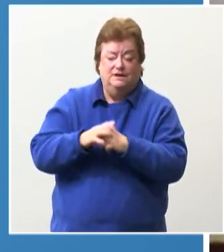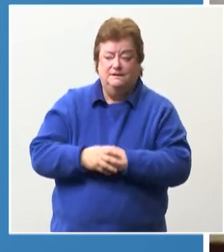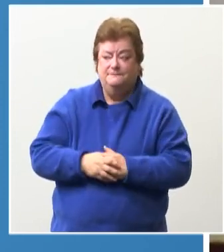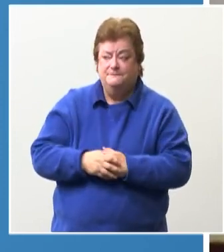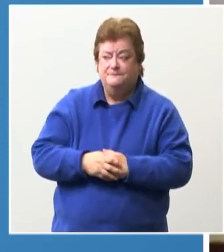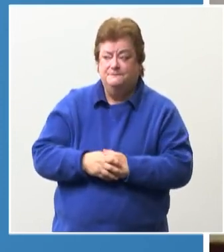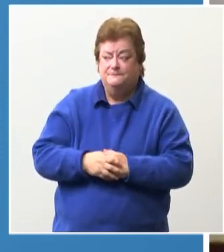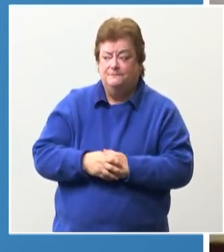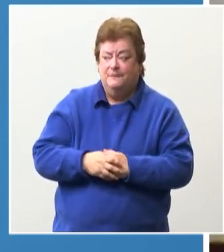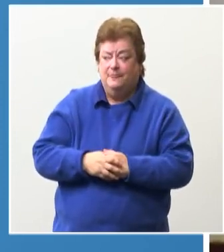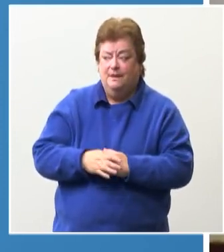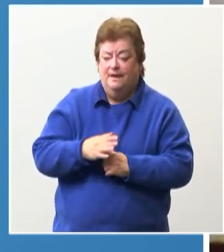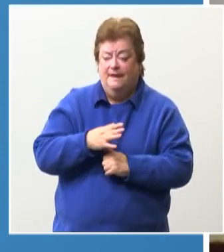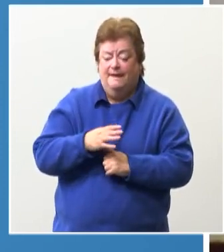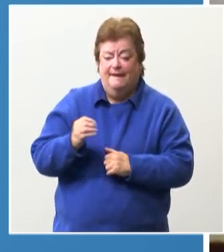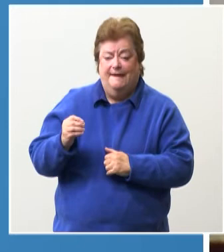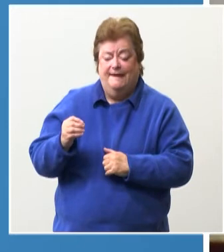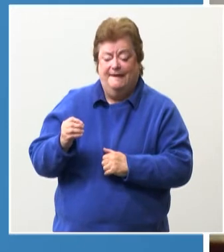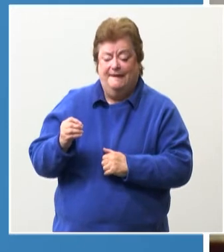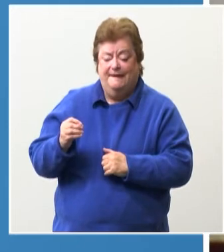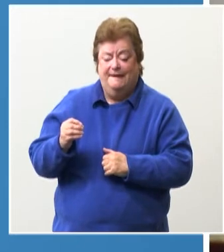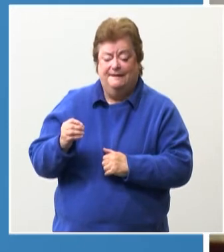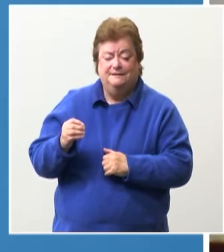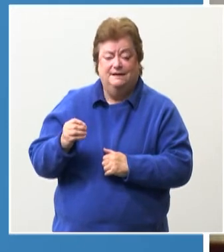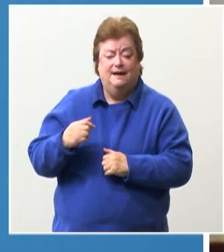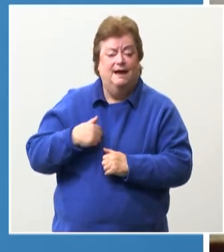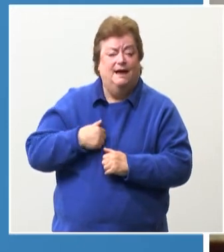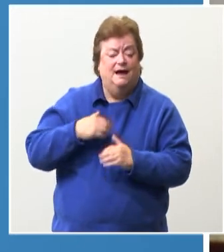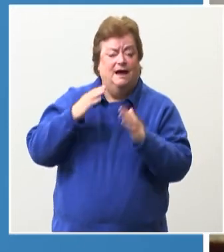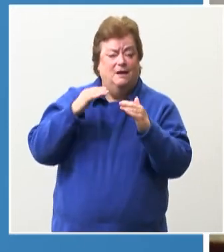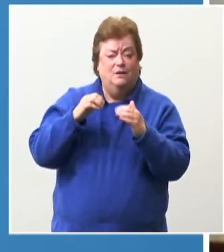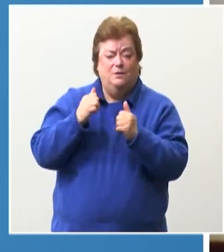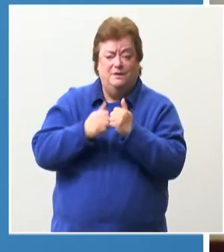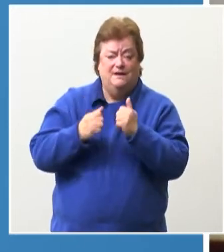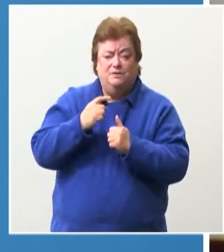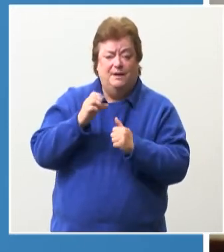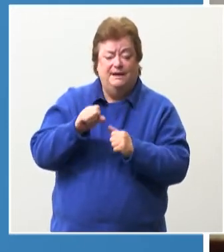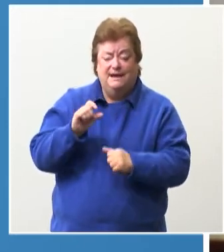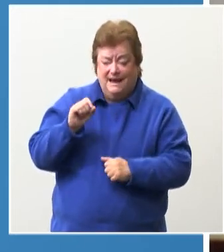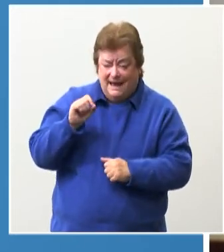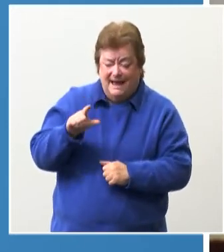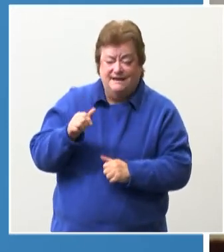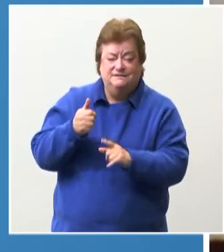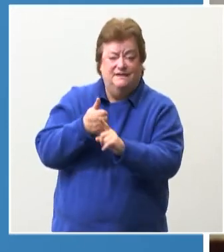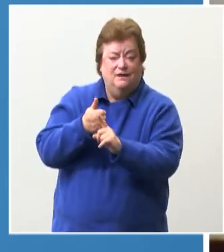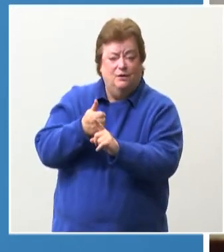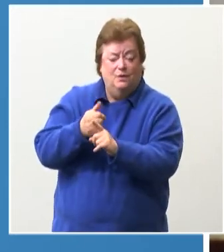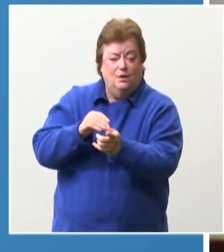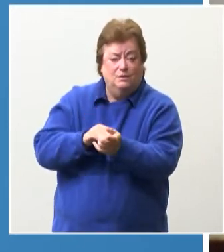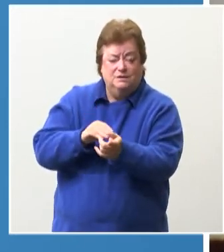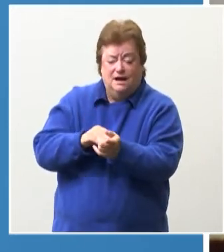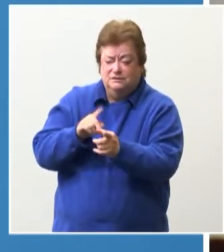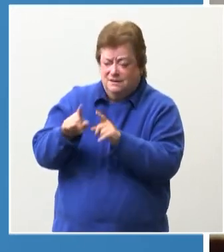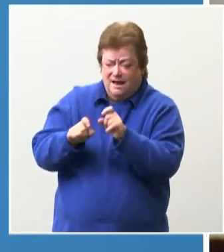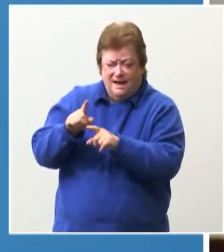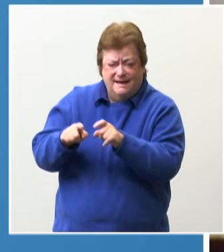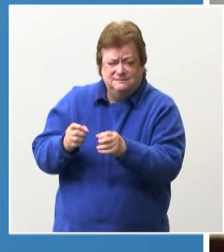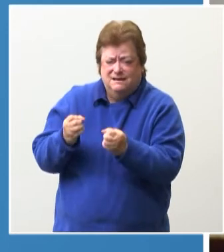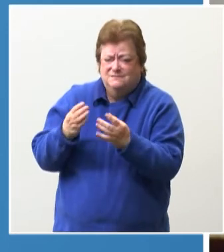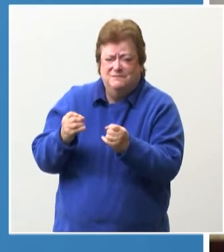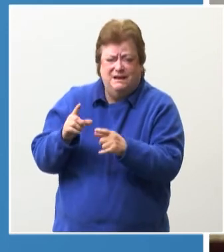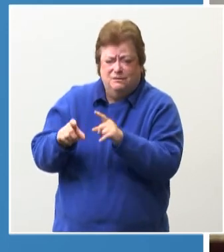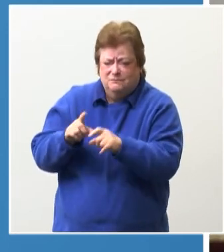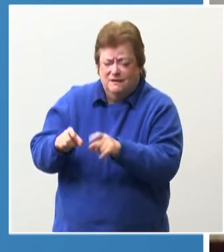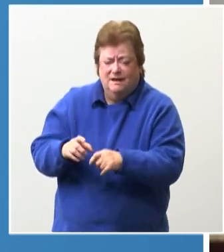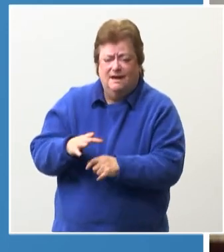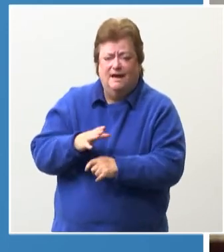And I just hope that everybody can ask their own doctor as many questions as they'd like, and contact